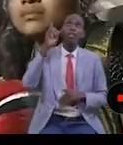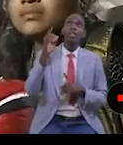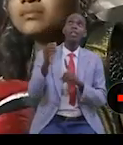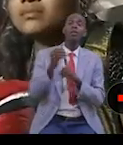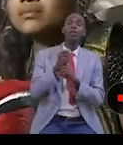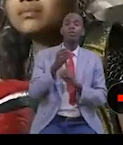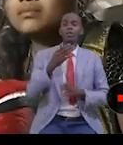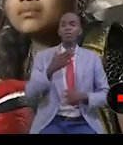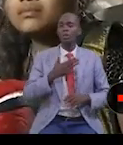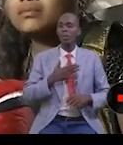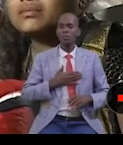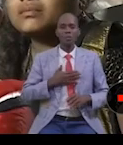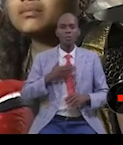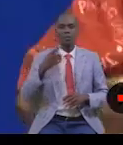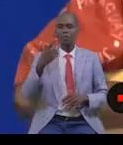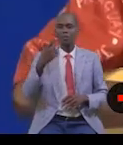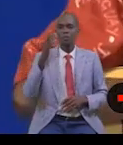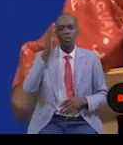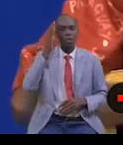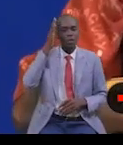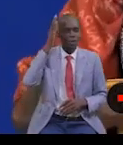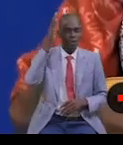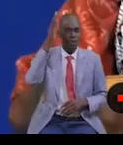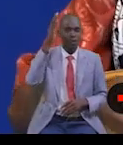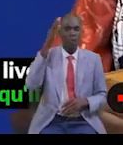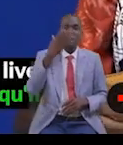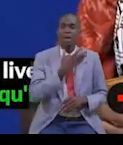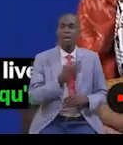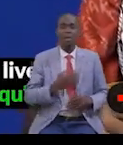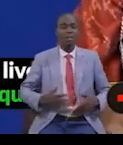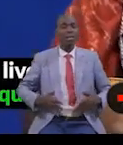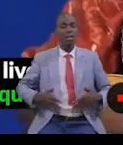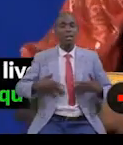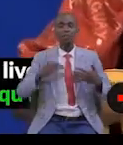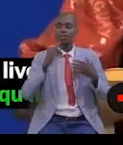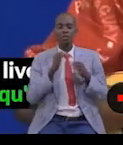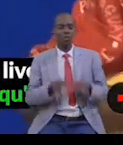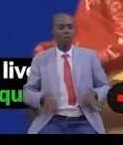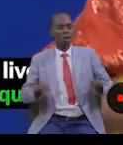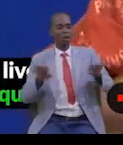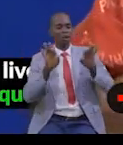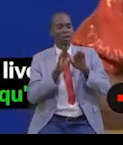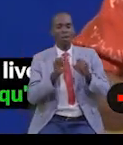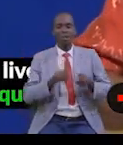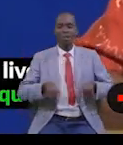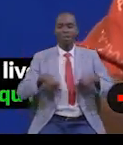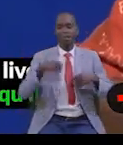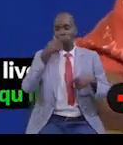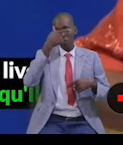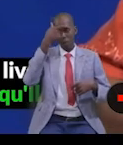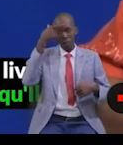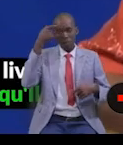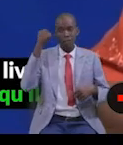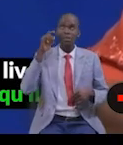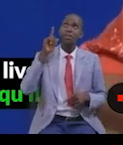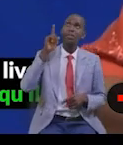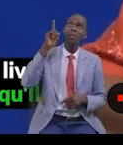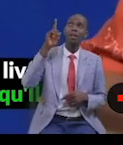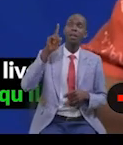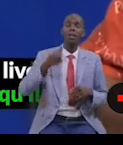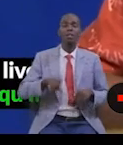he holds the future. And life is worth the living